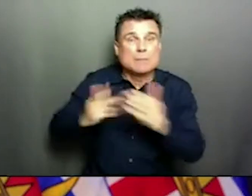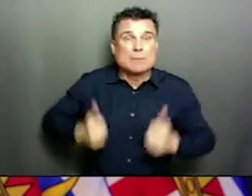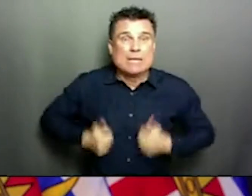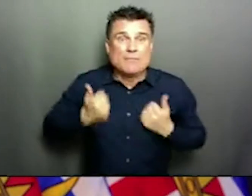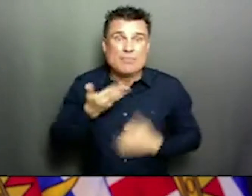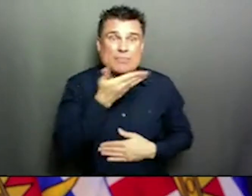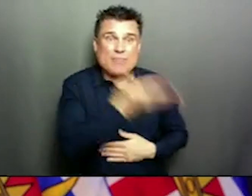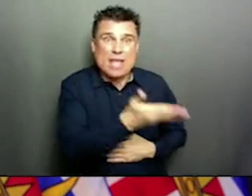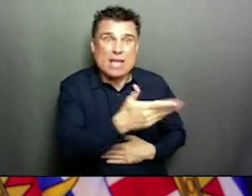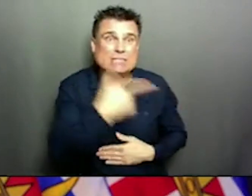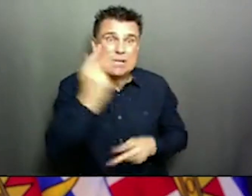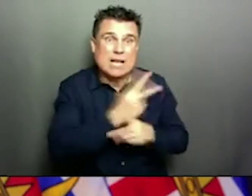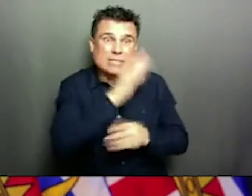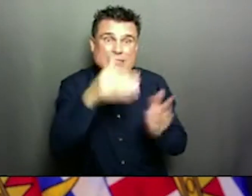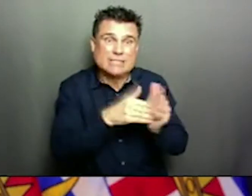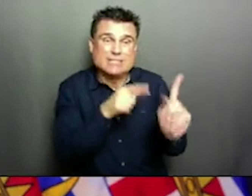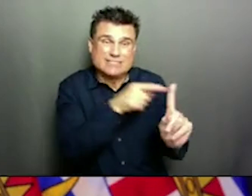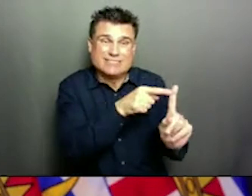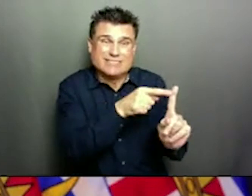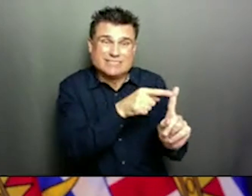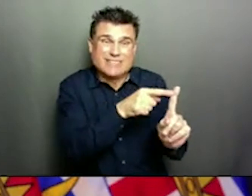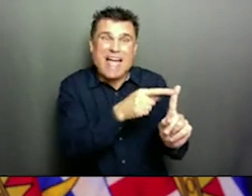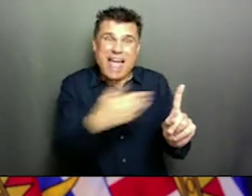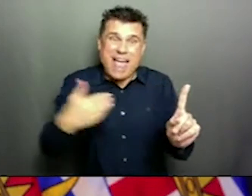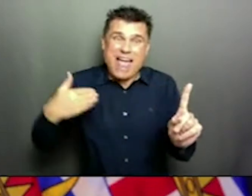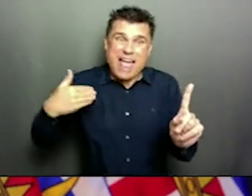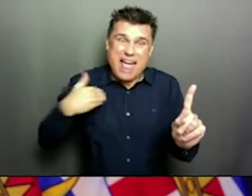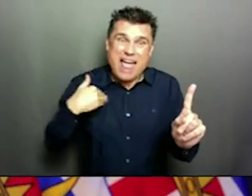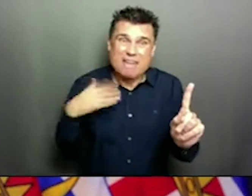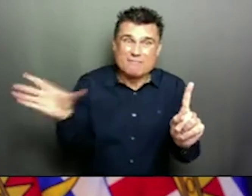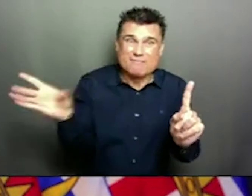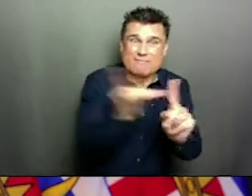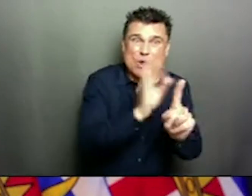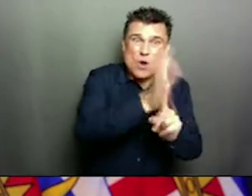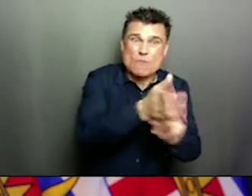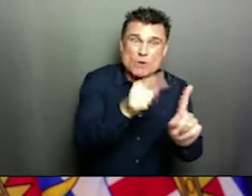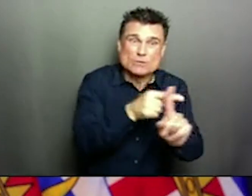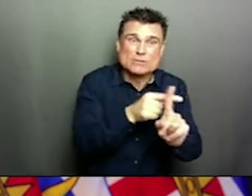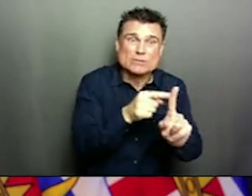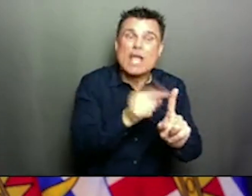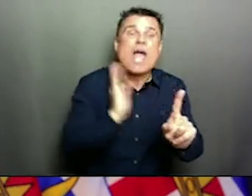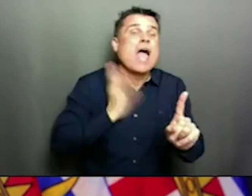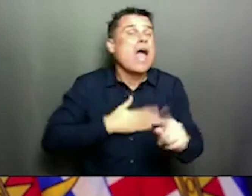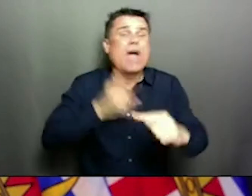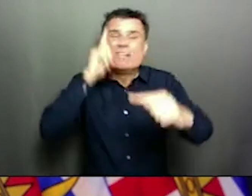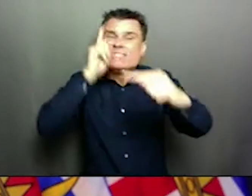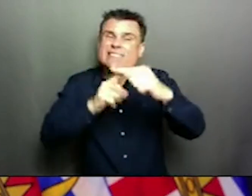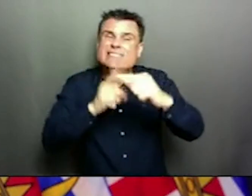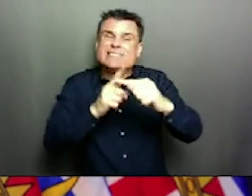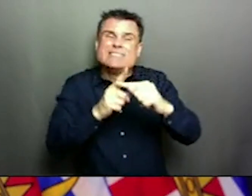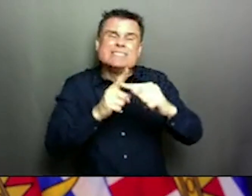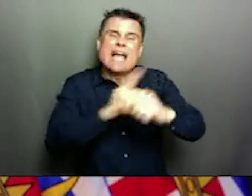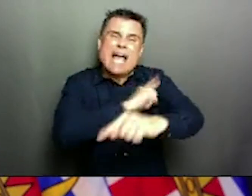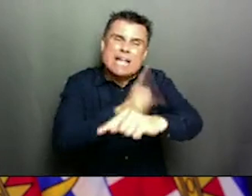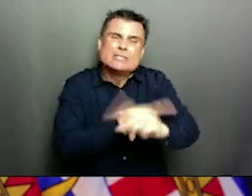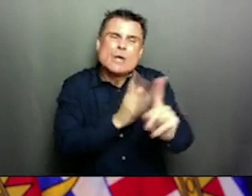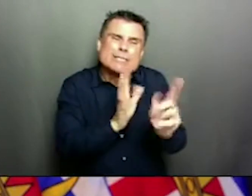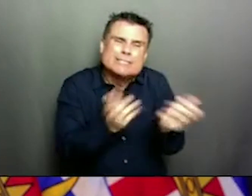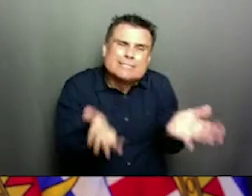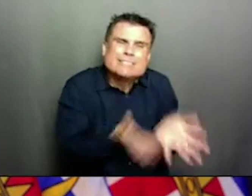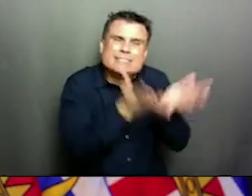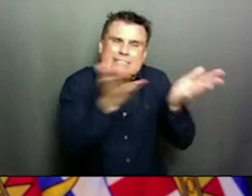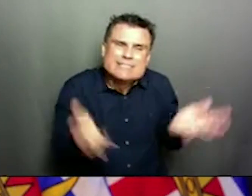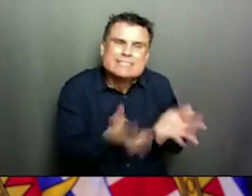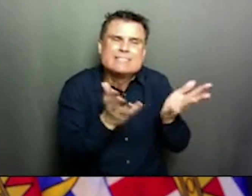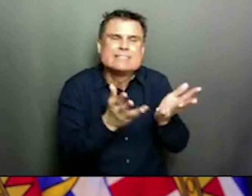them all of our positive energy and thoughts that they will pull through this. But the reality is we know that some people will not, and